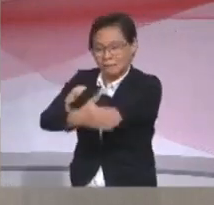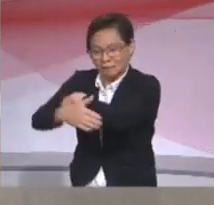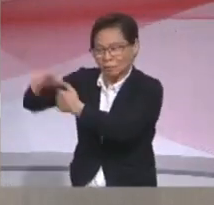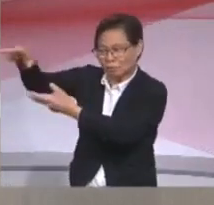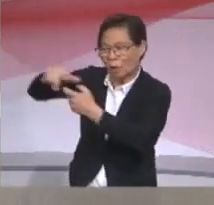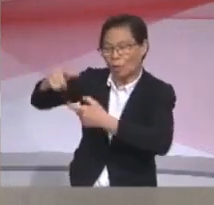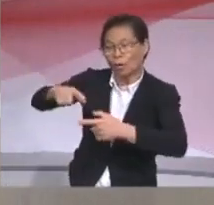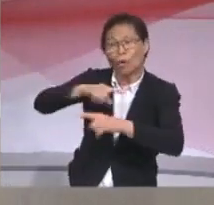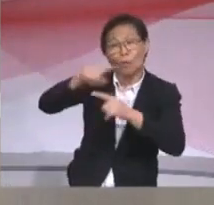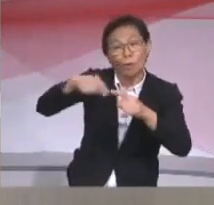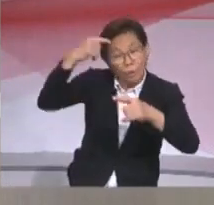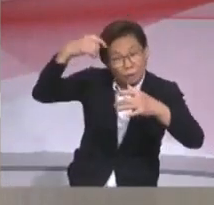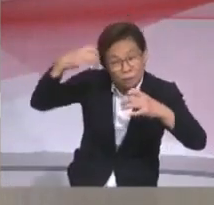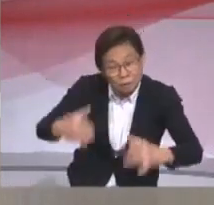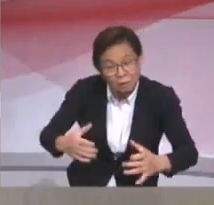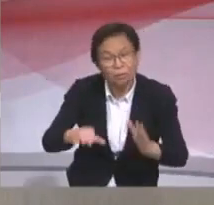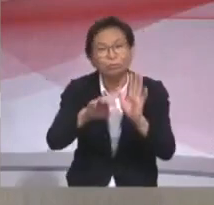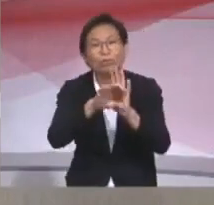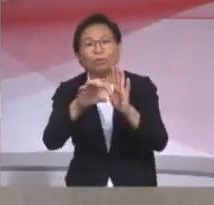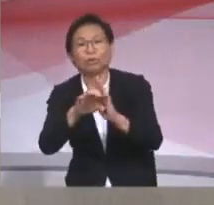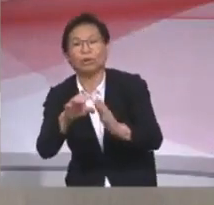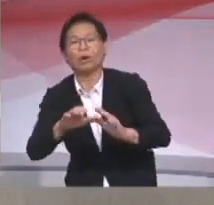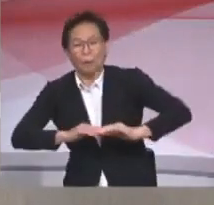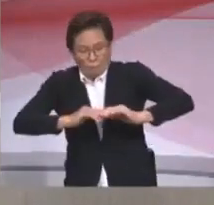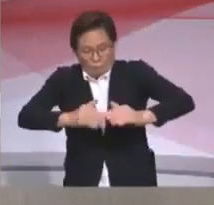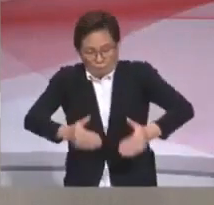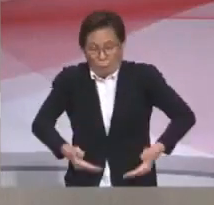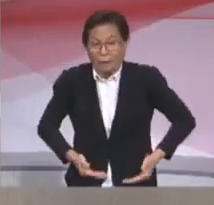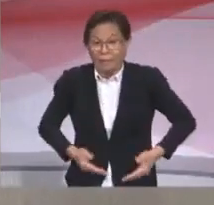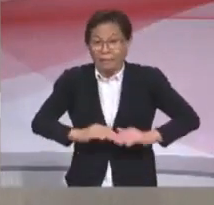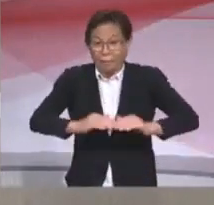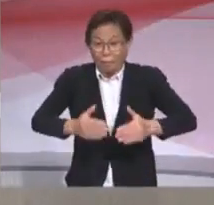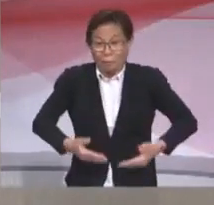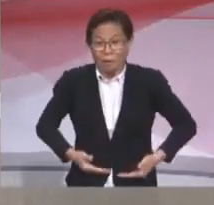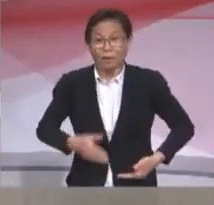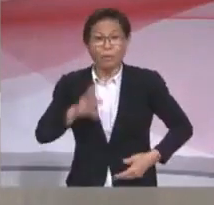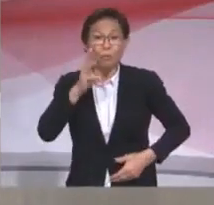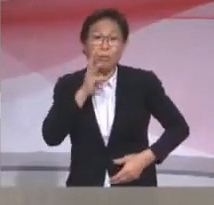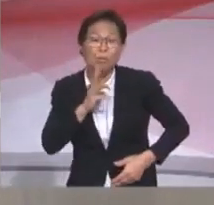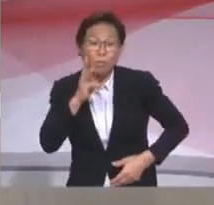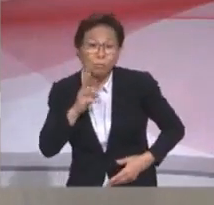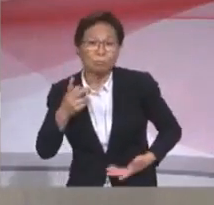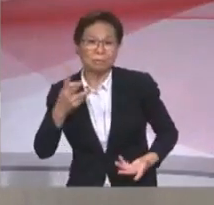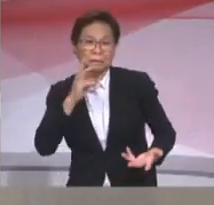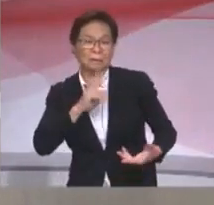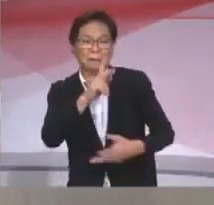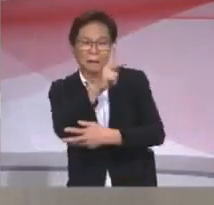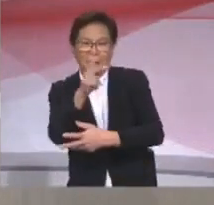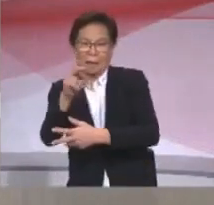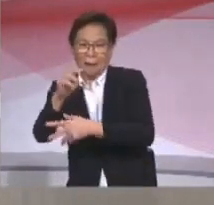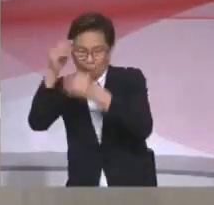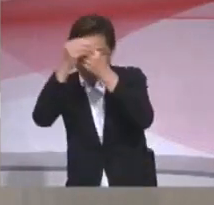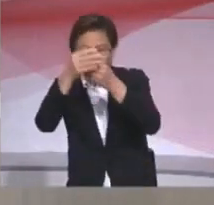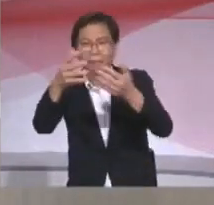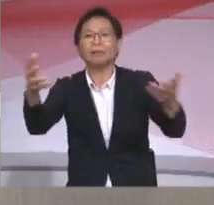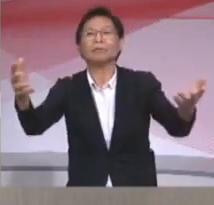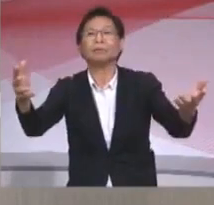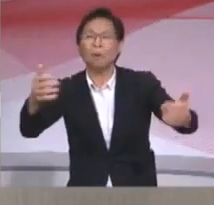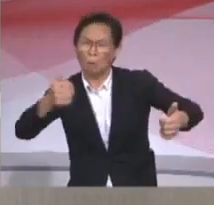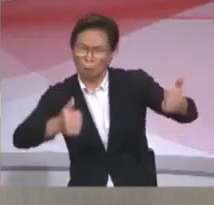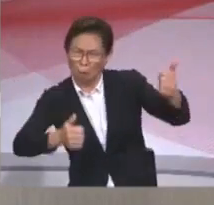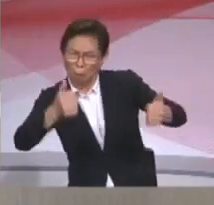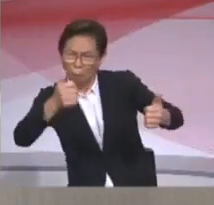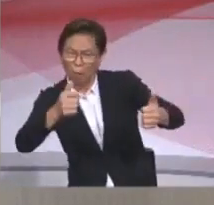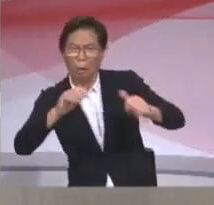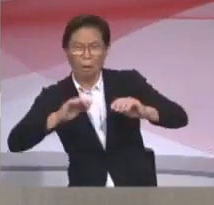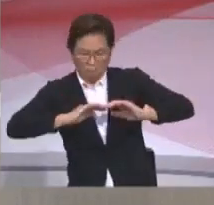are certain about, for instance, pregnant women, then we will, KKM will announce that whether or